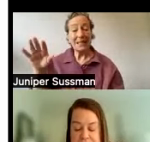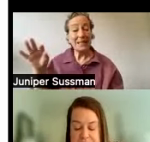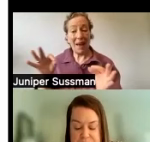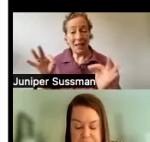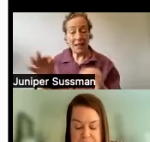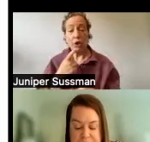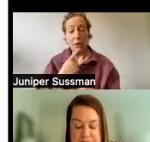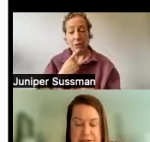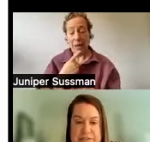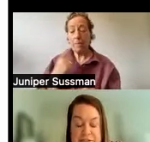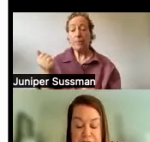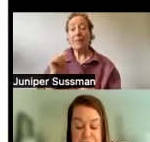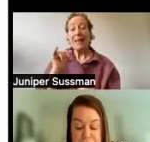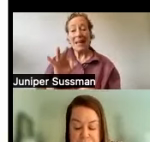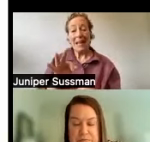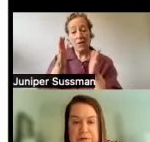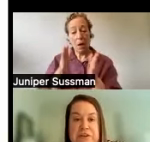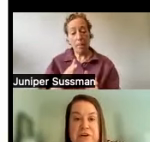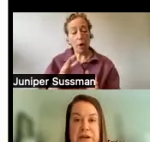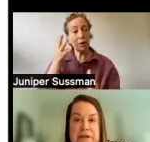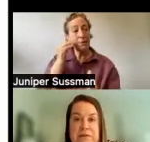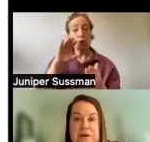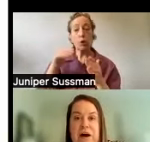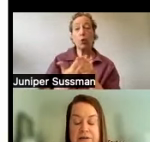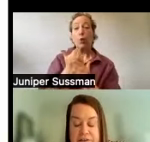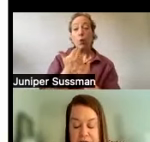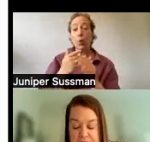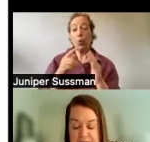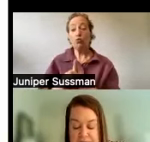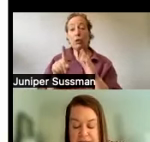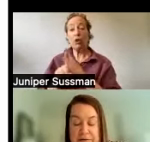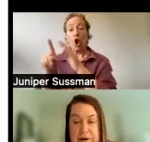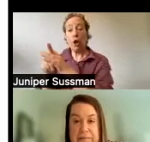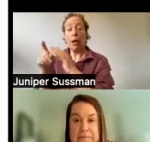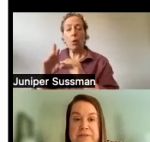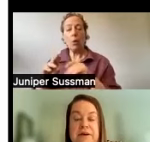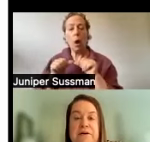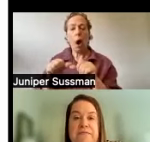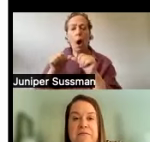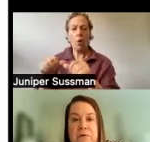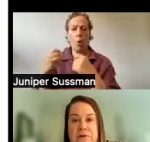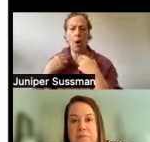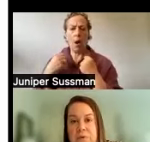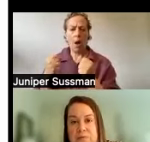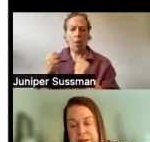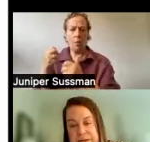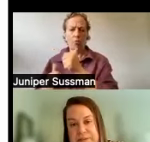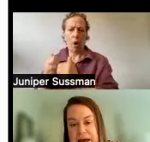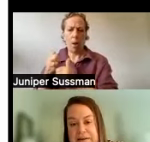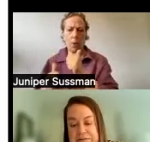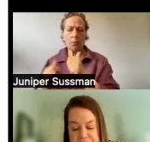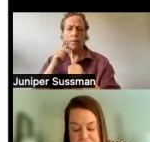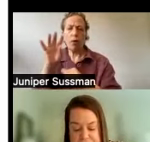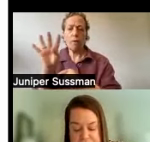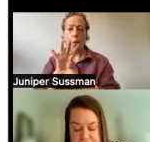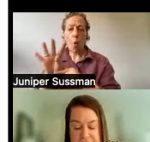an individual experiences new, returning, or ongoing health problems 4 or more weeks